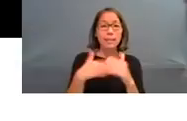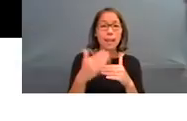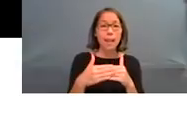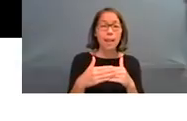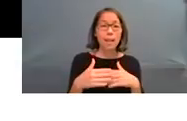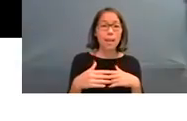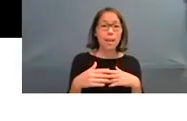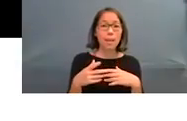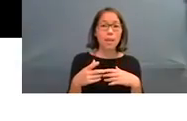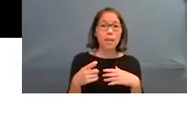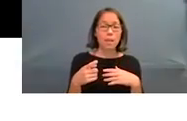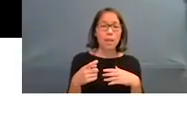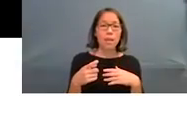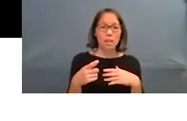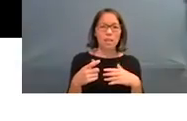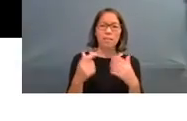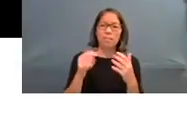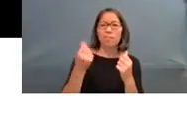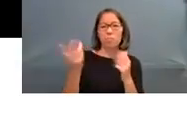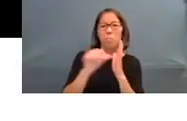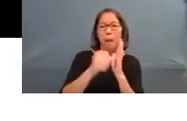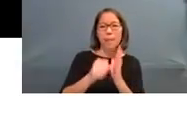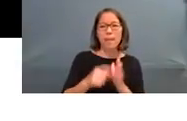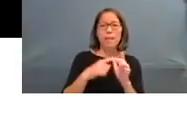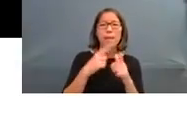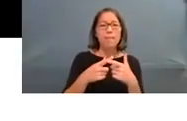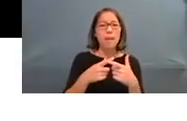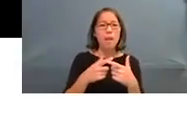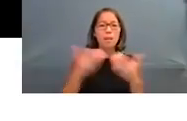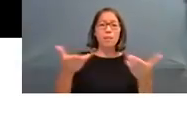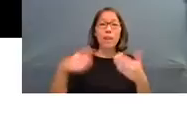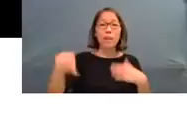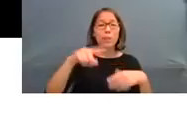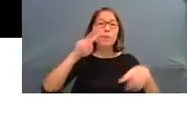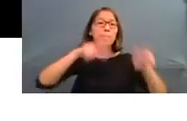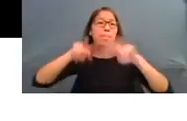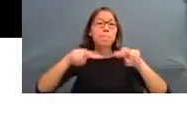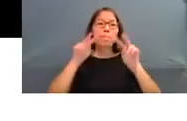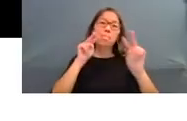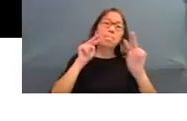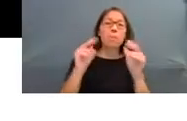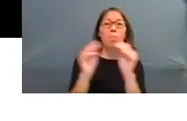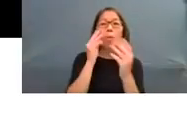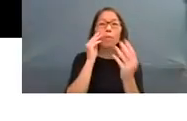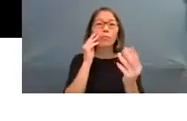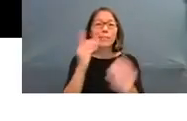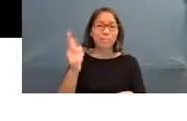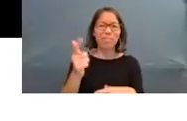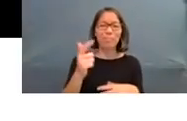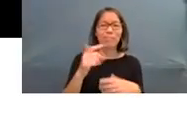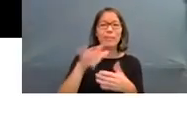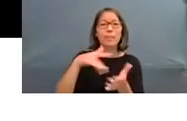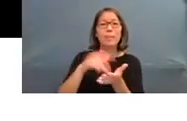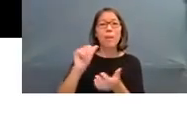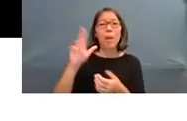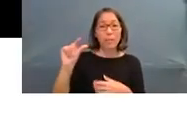Just to give a couple highlights and then essentially invite you to be on the lookout for more information. But come in mid-August